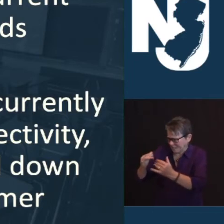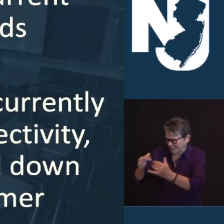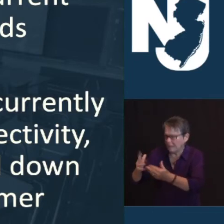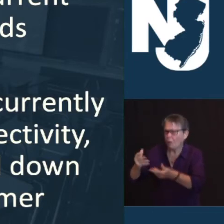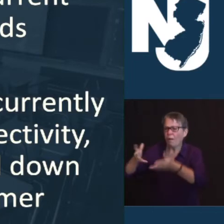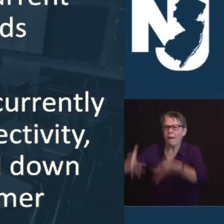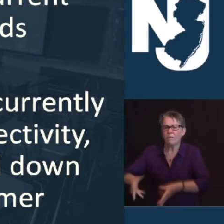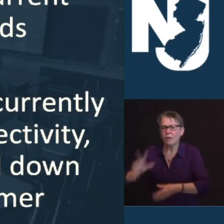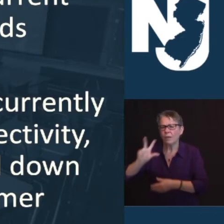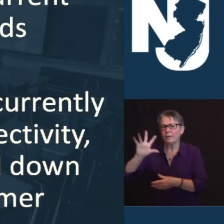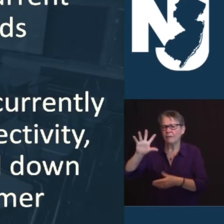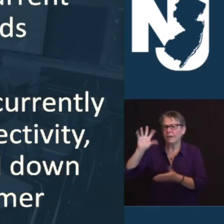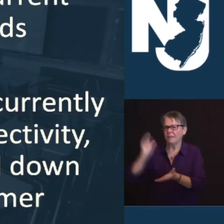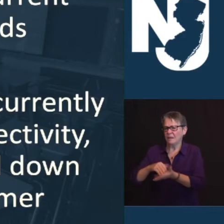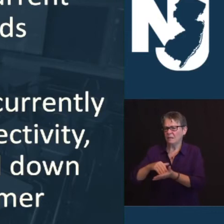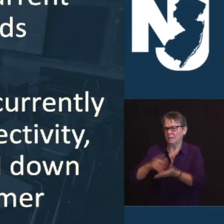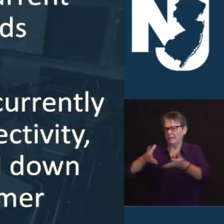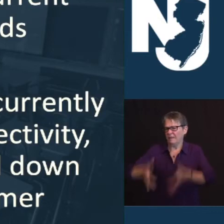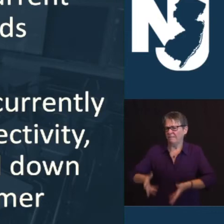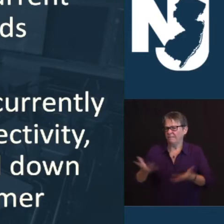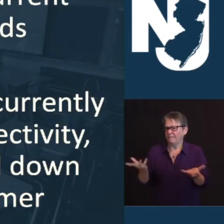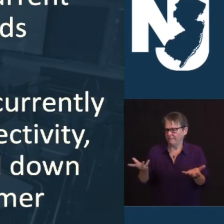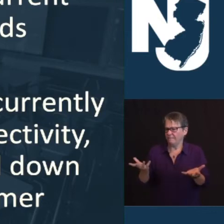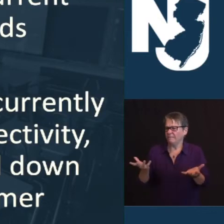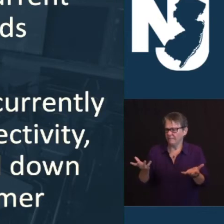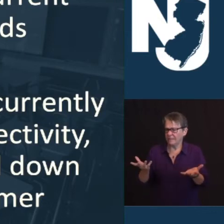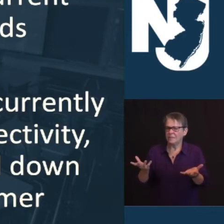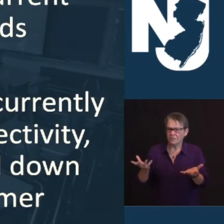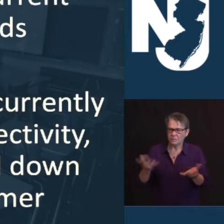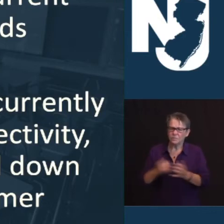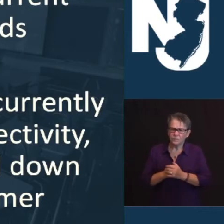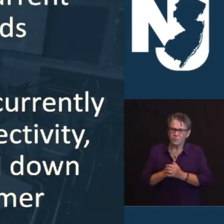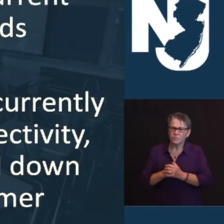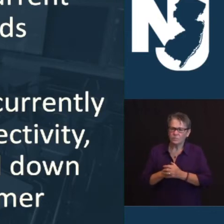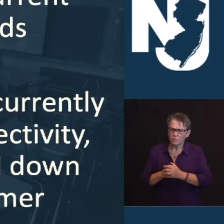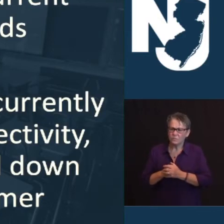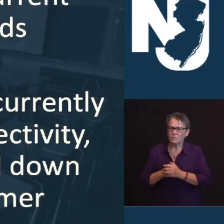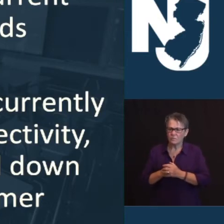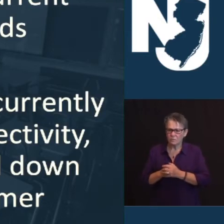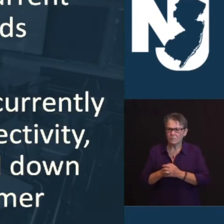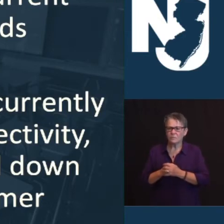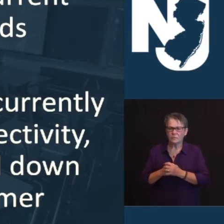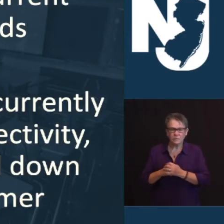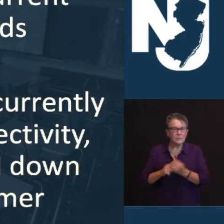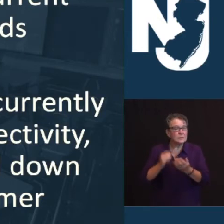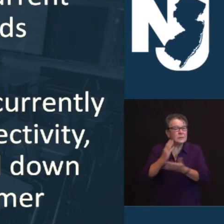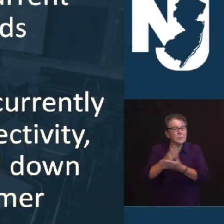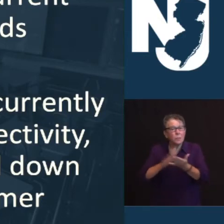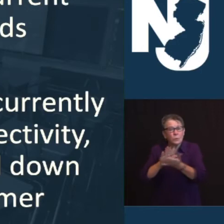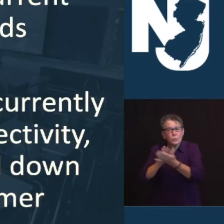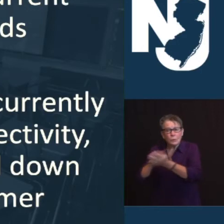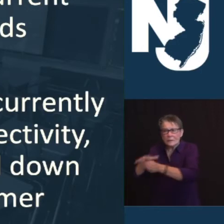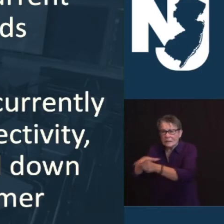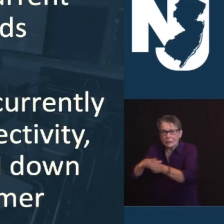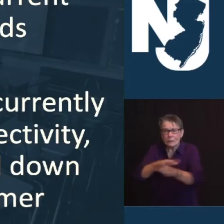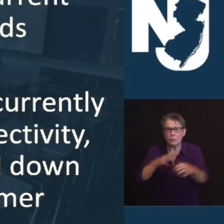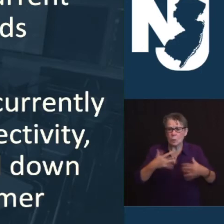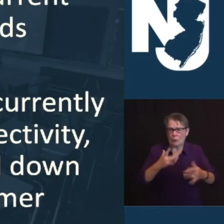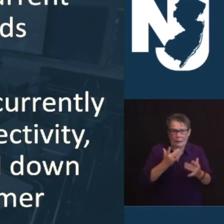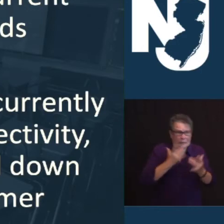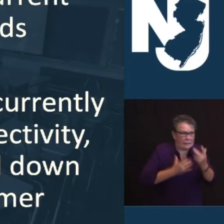reduction since last week's update. Districts which have identified a remaining need are continuing to bump up